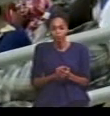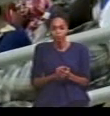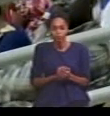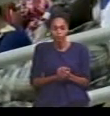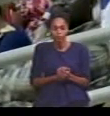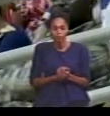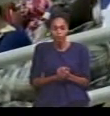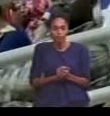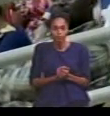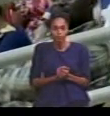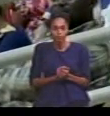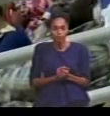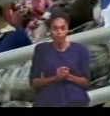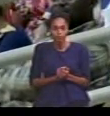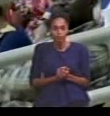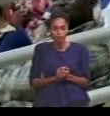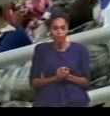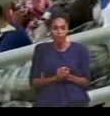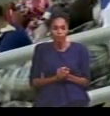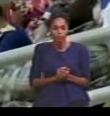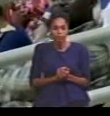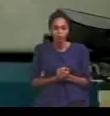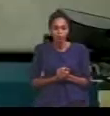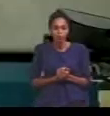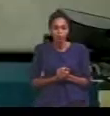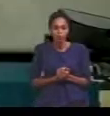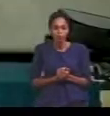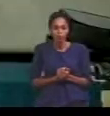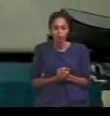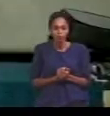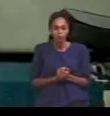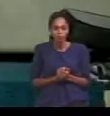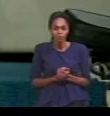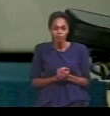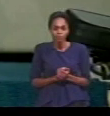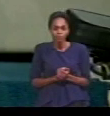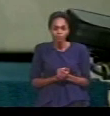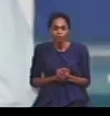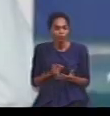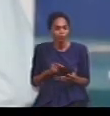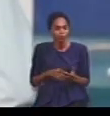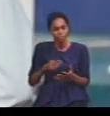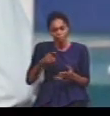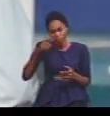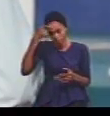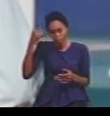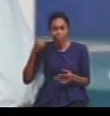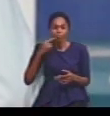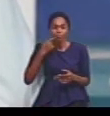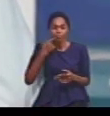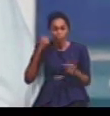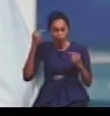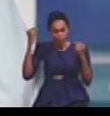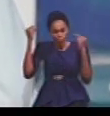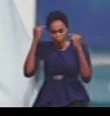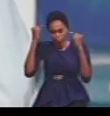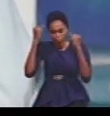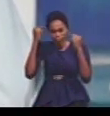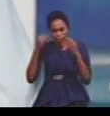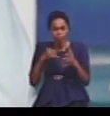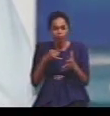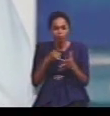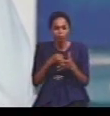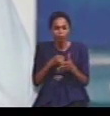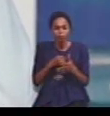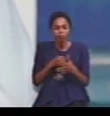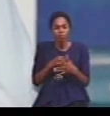just the bones that cover the head. Now, because of these severe headaches and increased pressure in the brain, it tends to